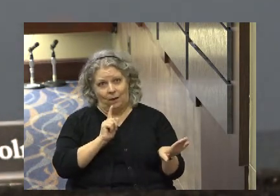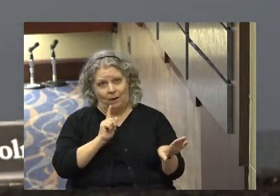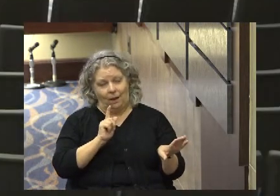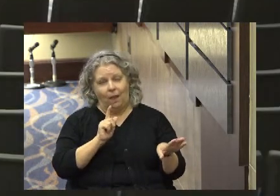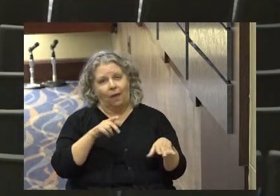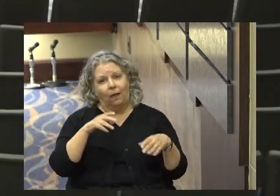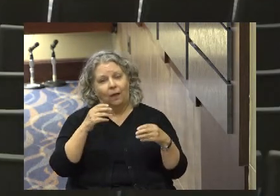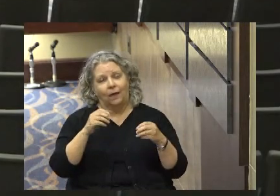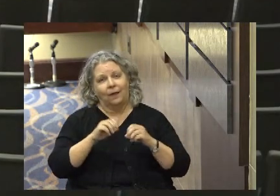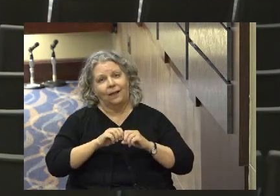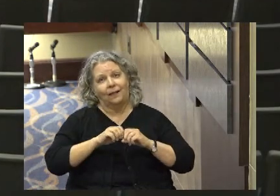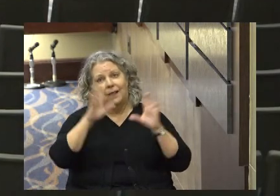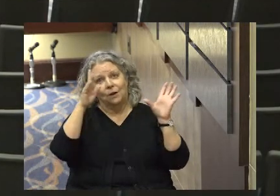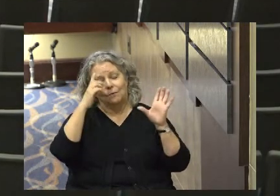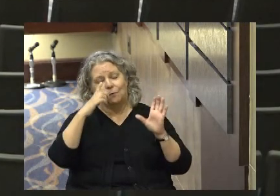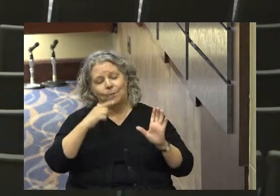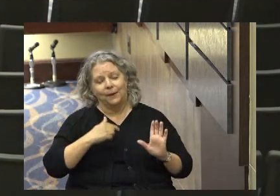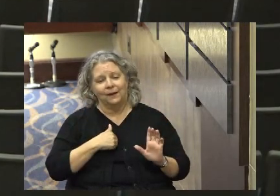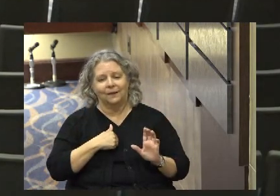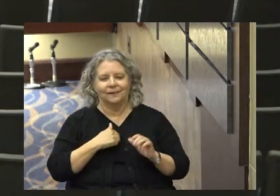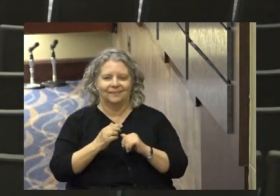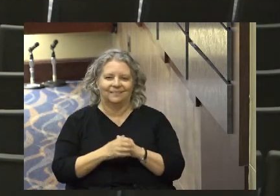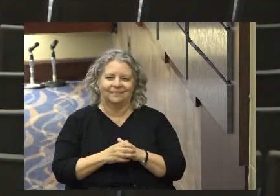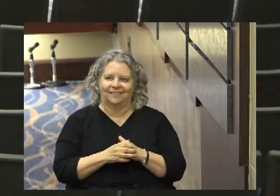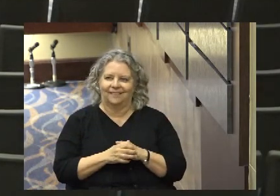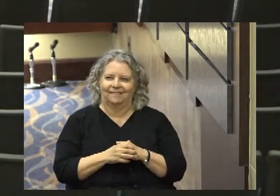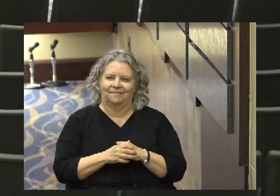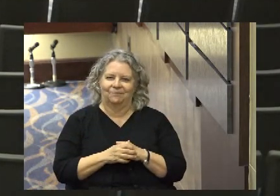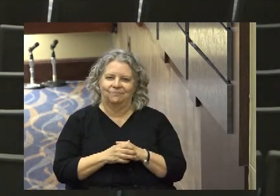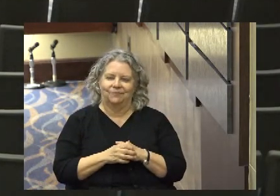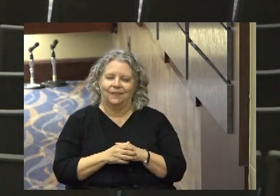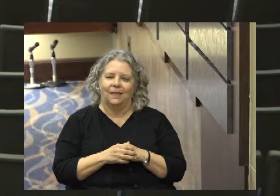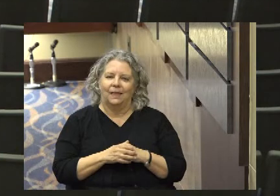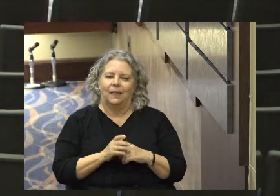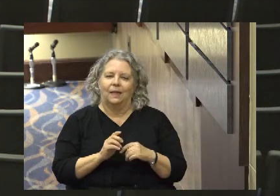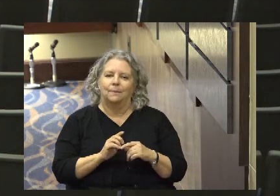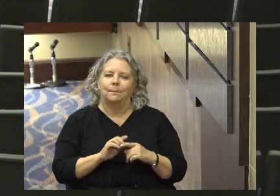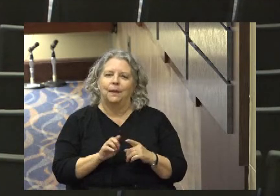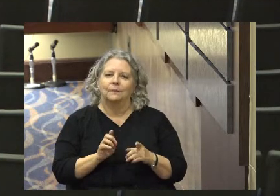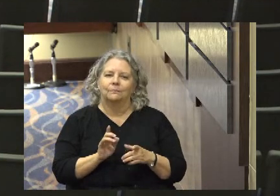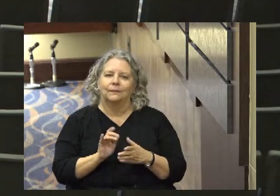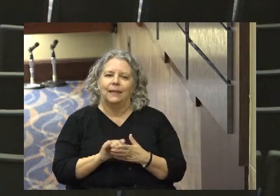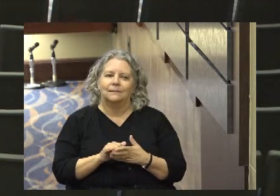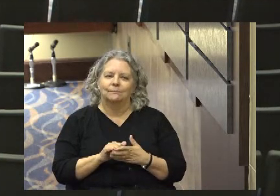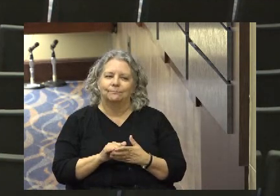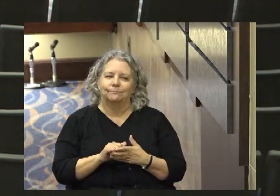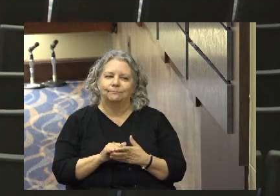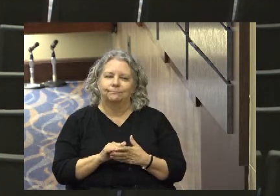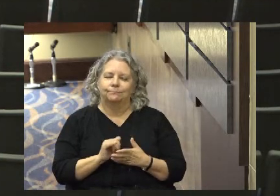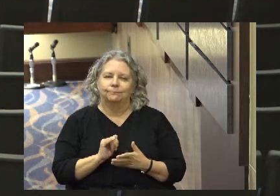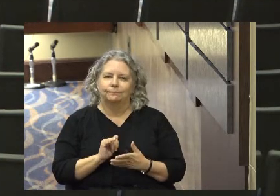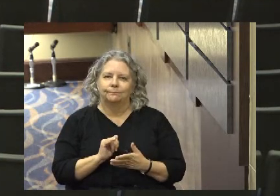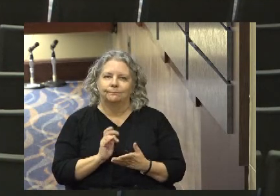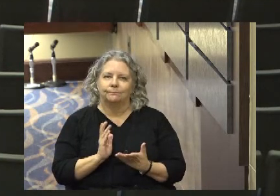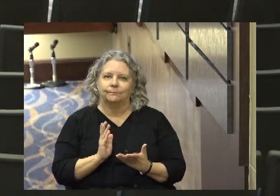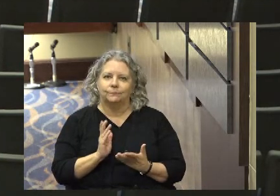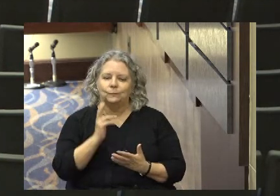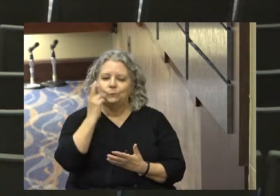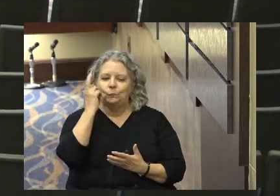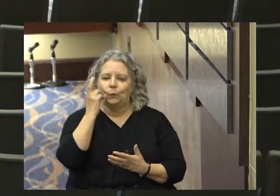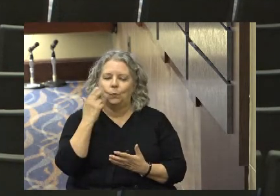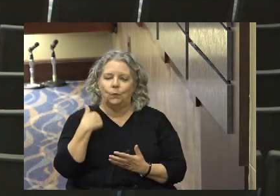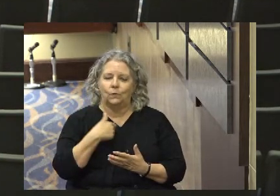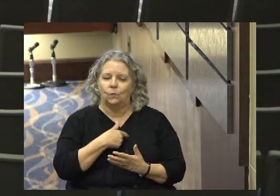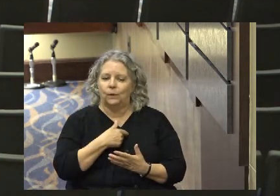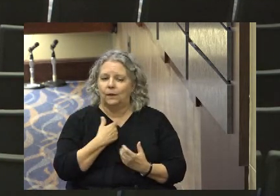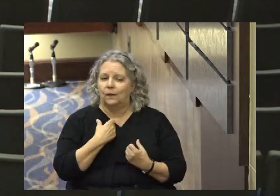Sorry, God, I didn't mean me to say that one. But it was illuminating that The reason we drive by there and